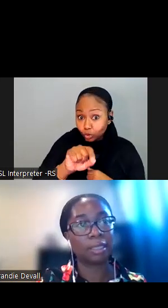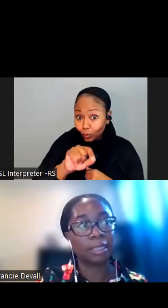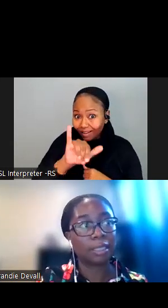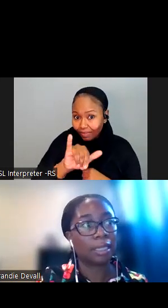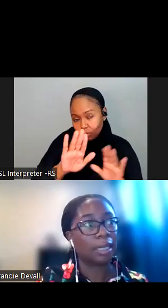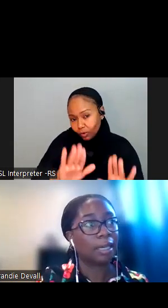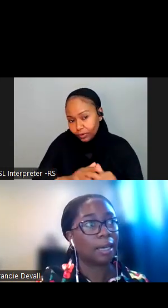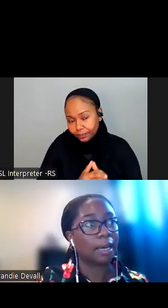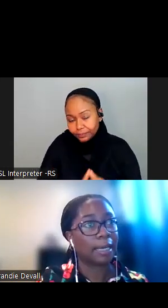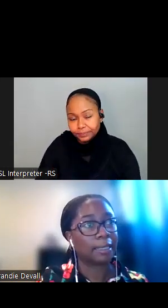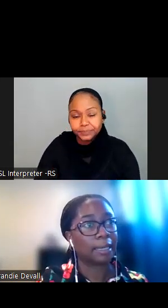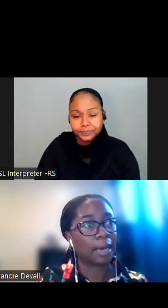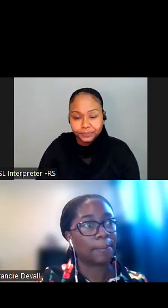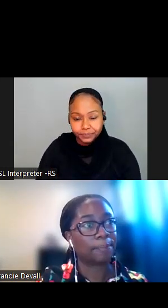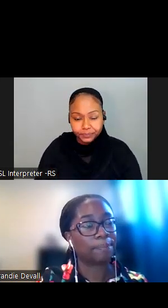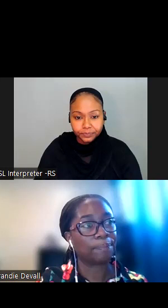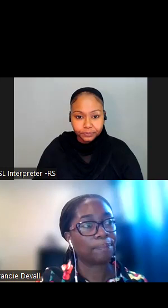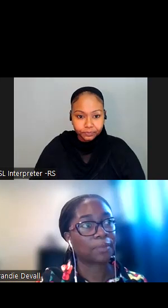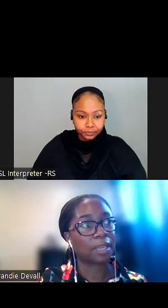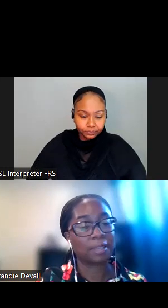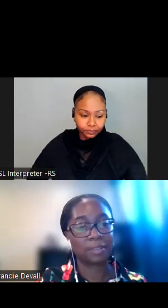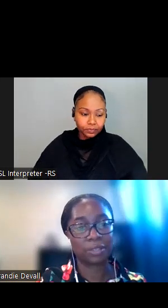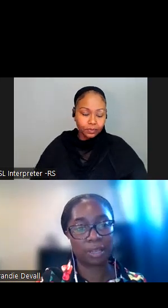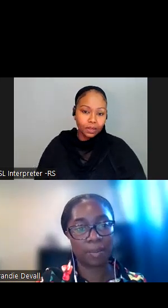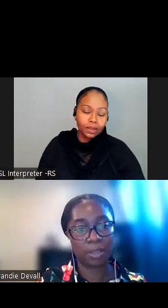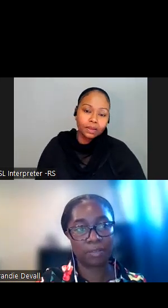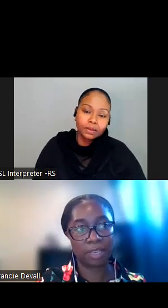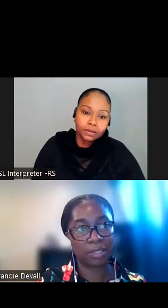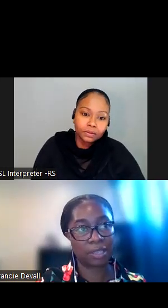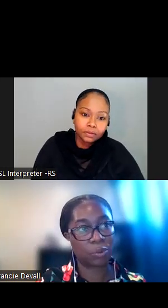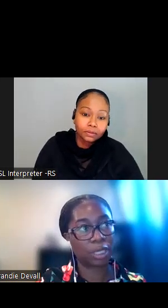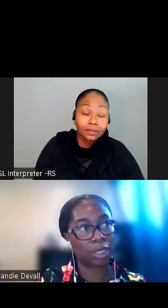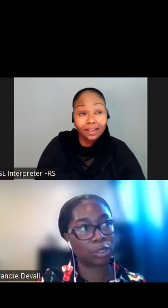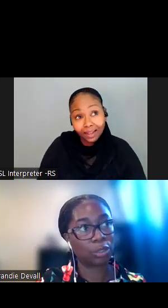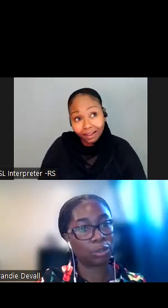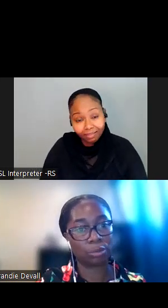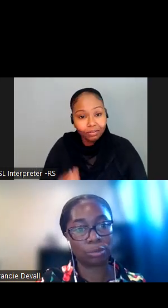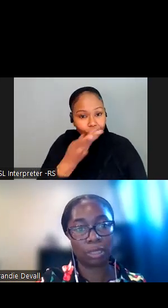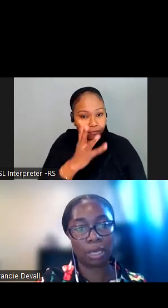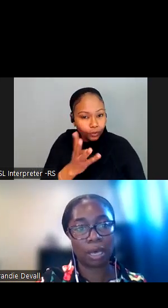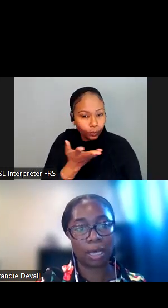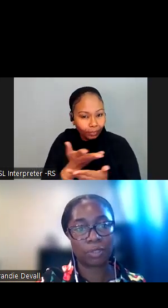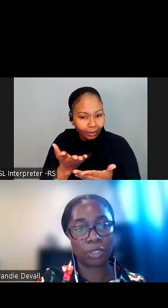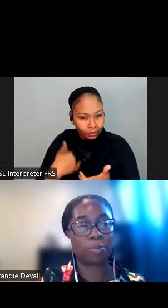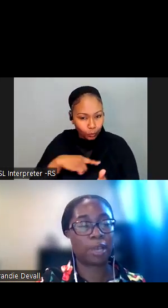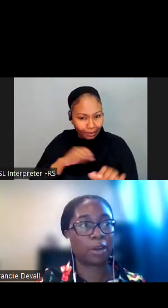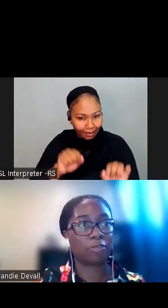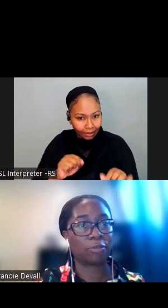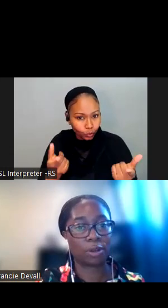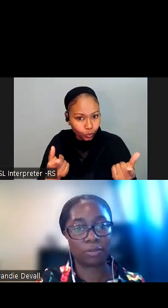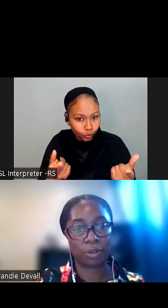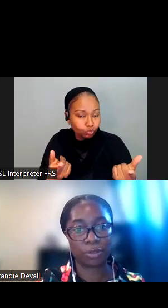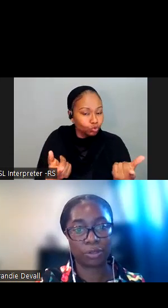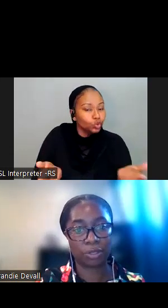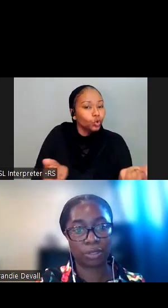appreciated. And then there's a couple of things that we can do to